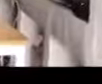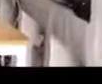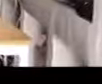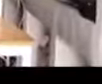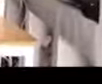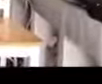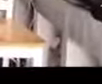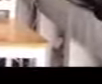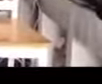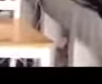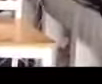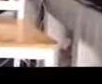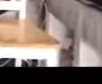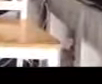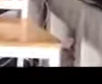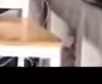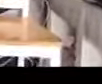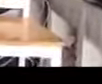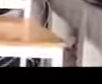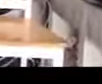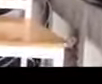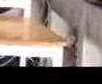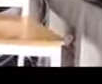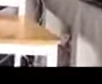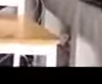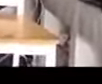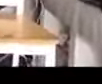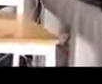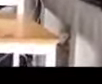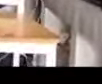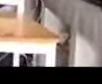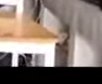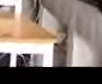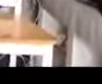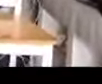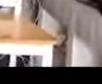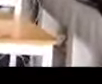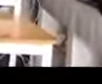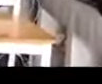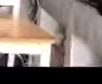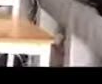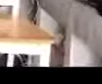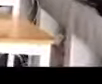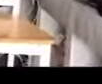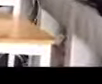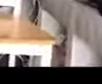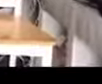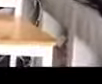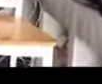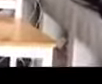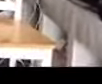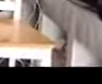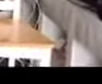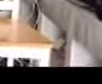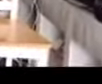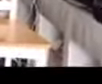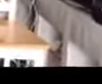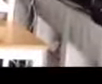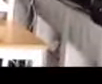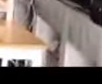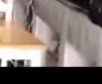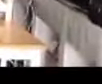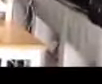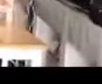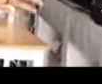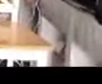bax du paris du italy du usa ah du fi nek ni sax bo leen lañ ci nak sweden fu nek lañ leena